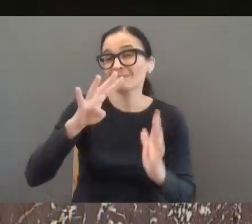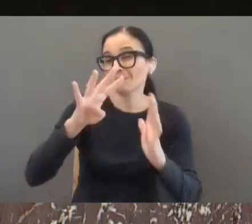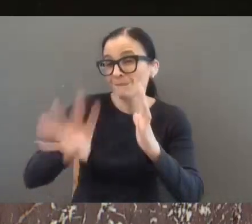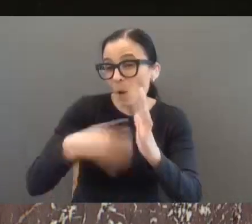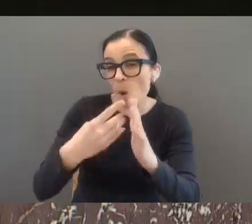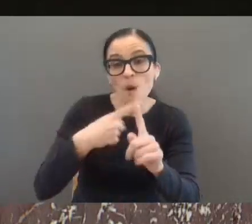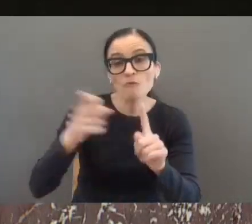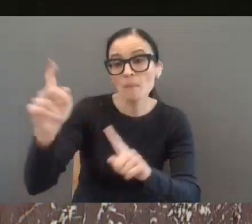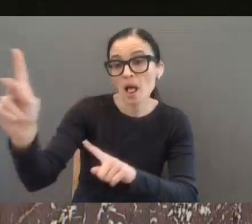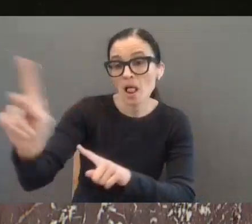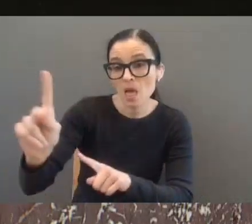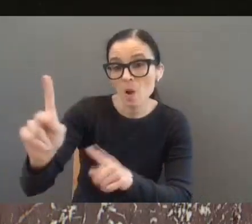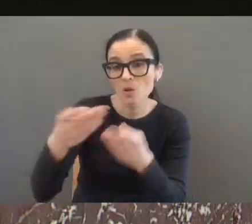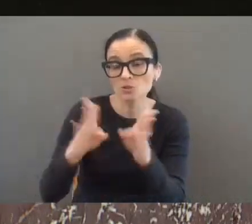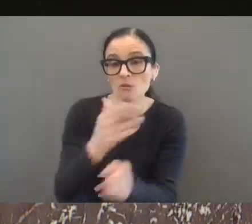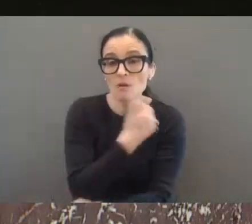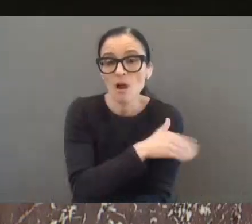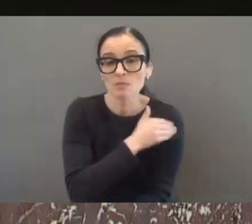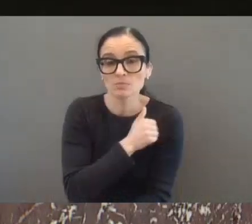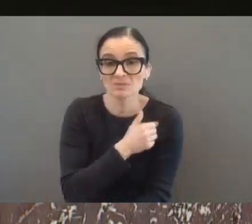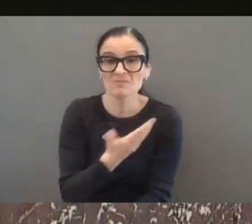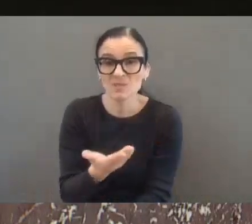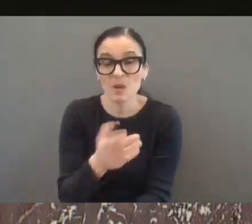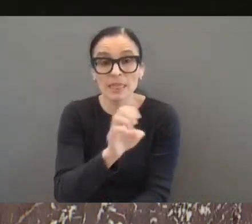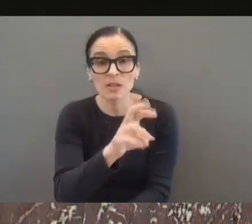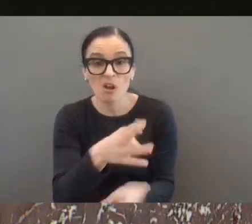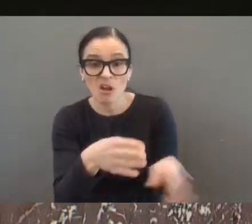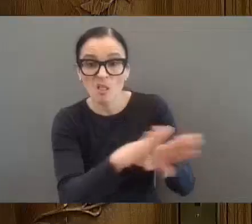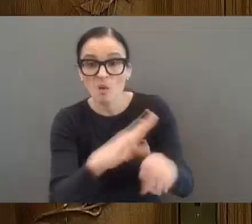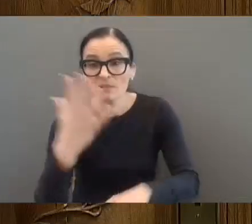dangerous mountain passes to get emergency care?